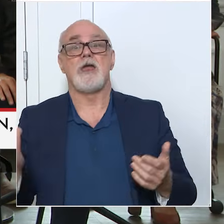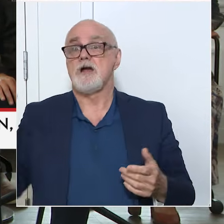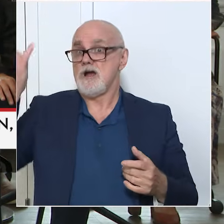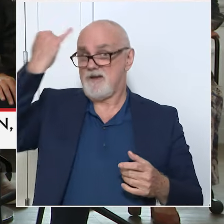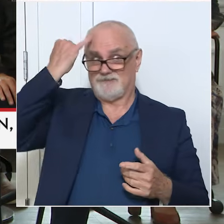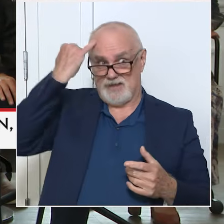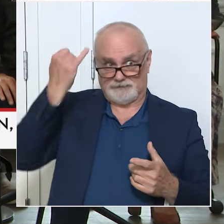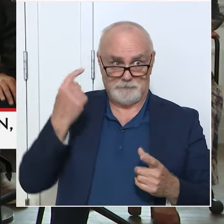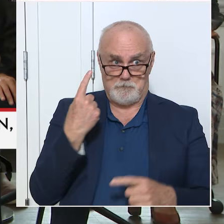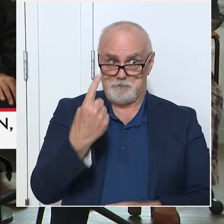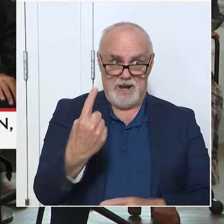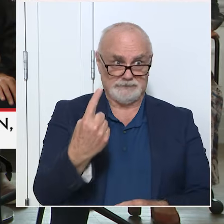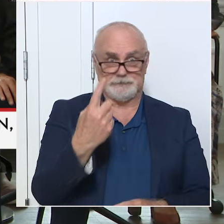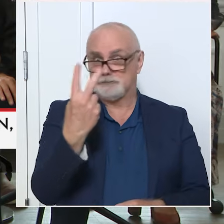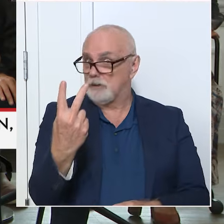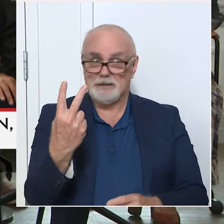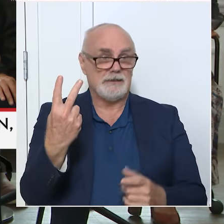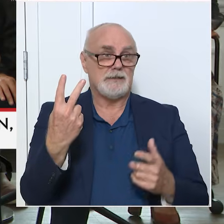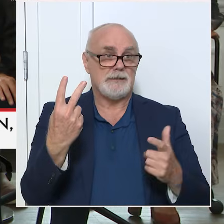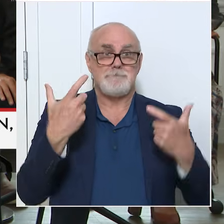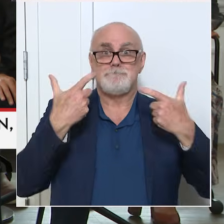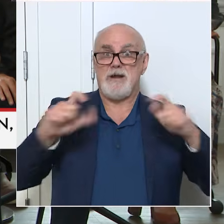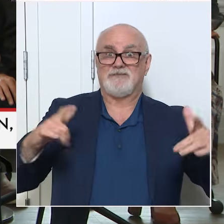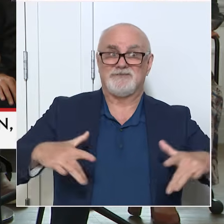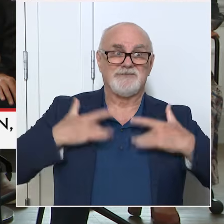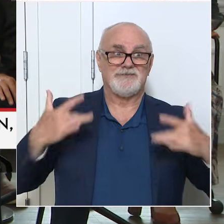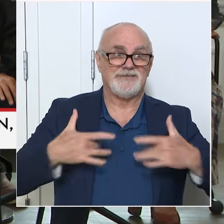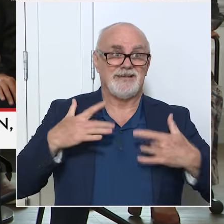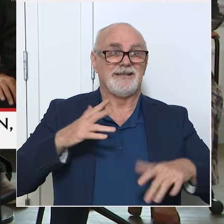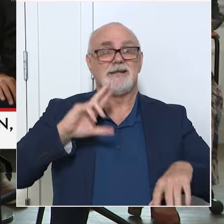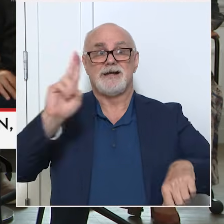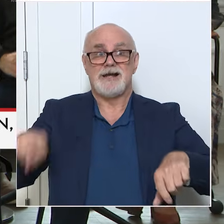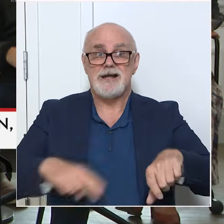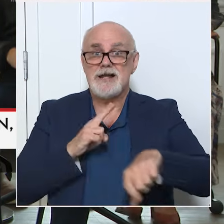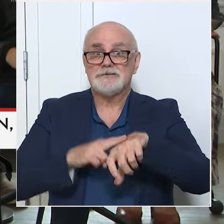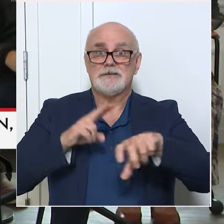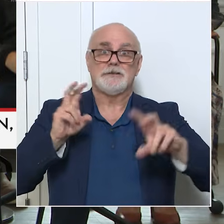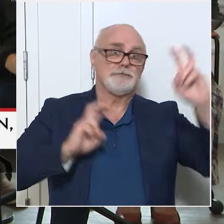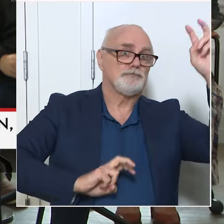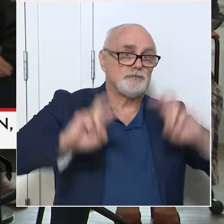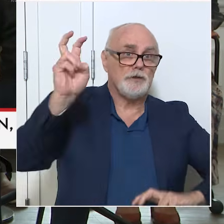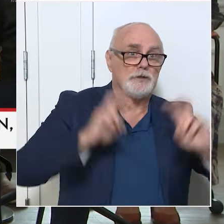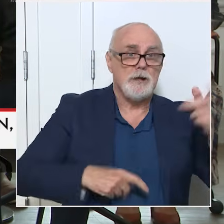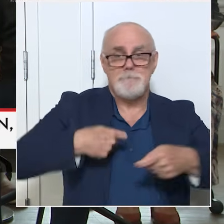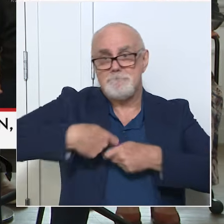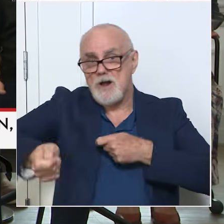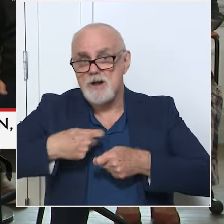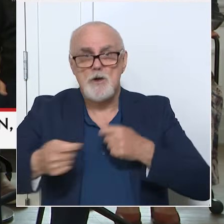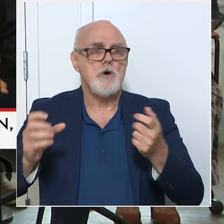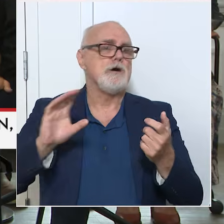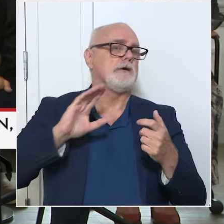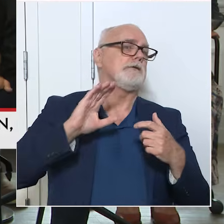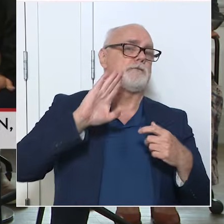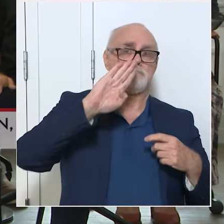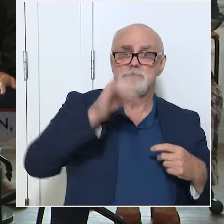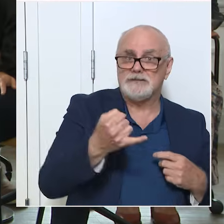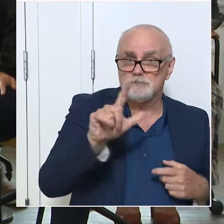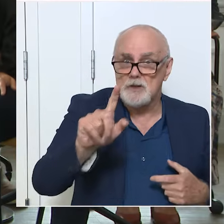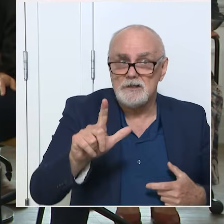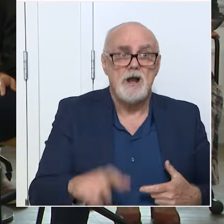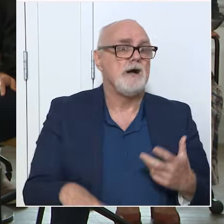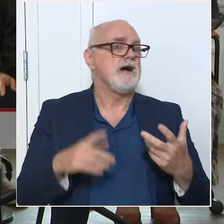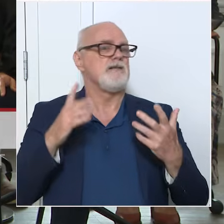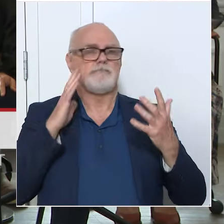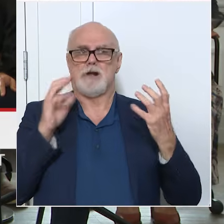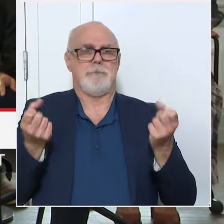marquee, national, tournaments here, that is another attraction that brings both national,